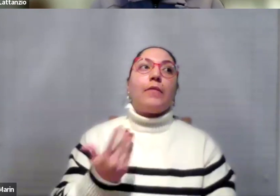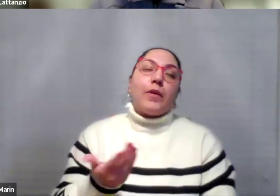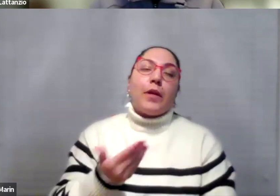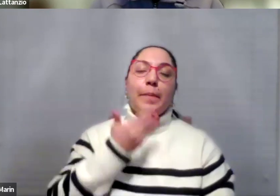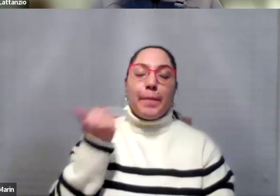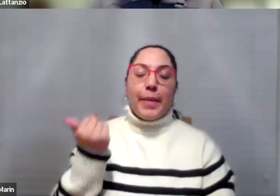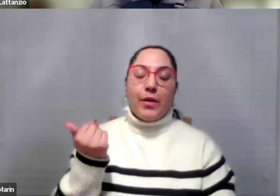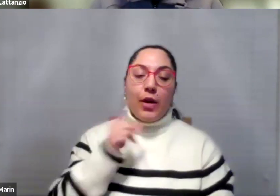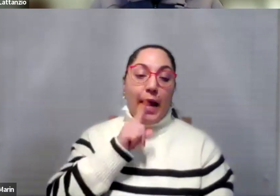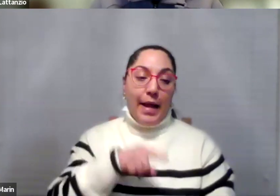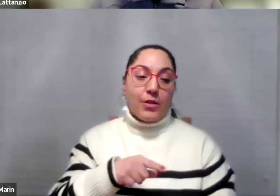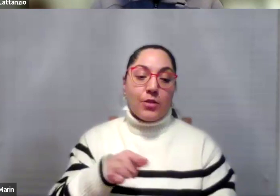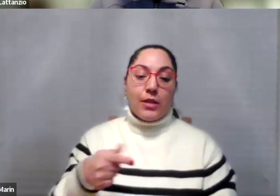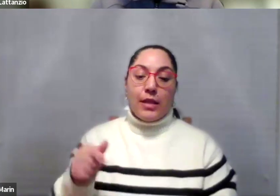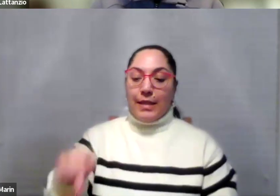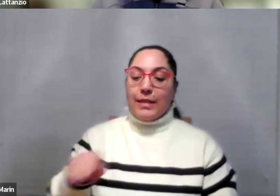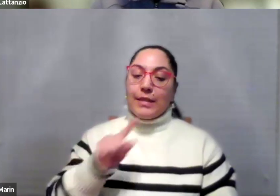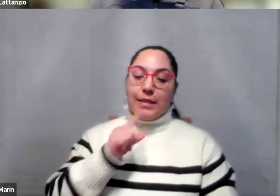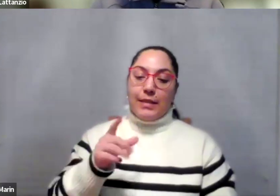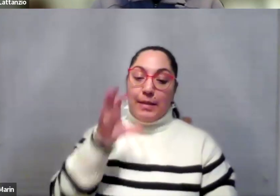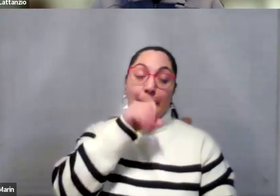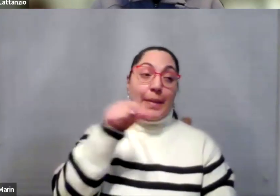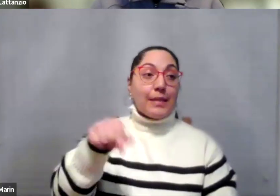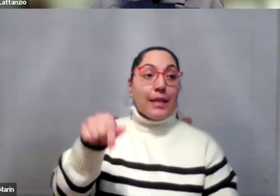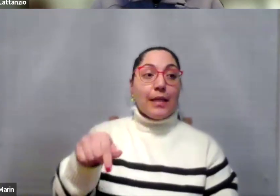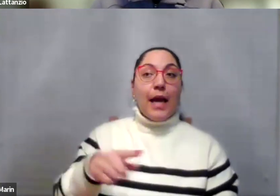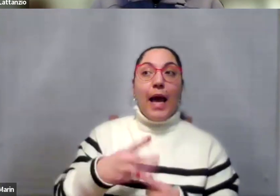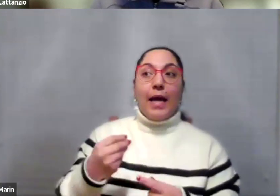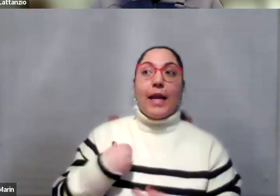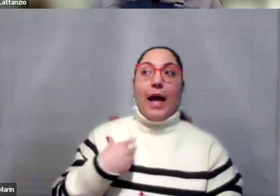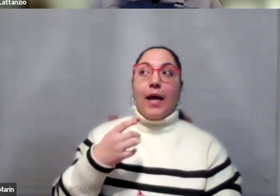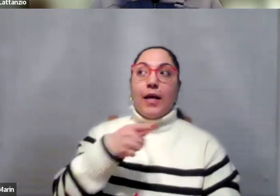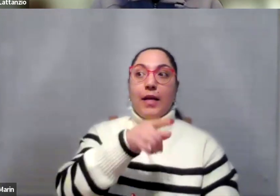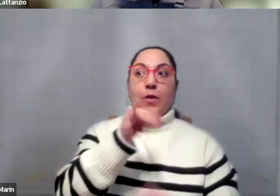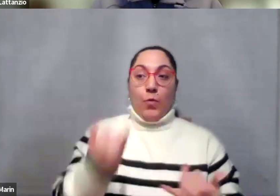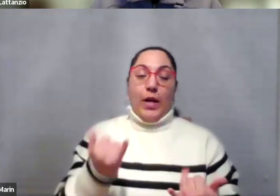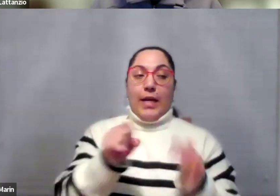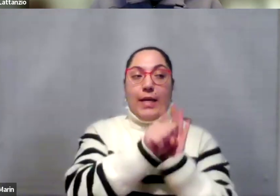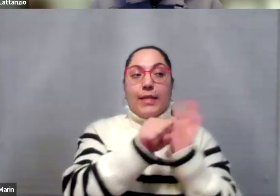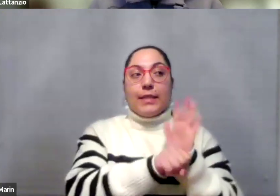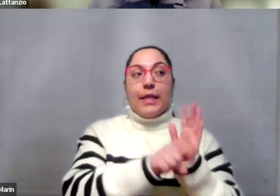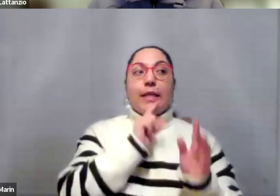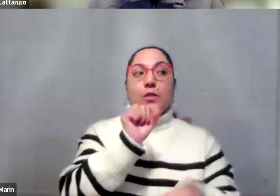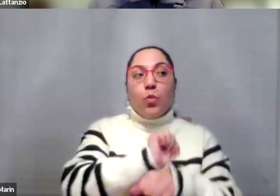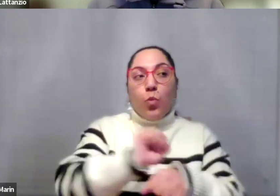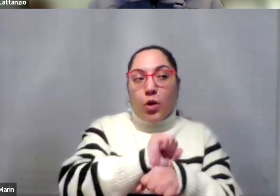as a gap, but the state is working on to identify better resources for this population.